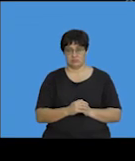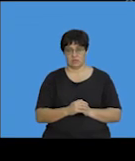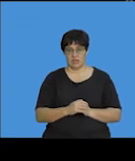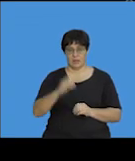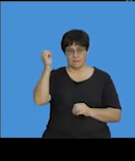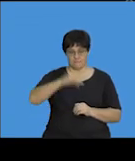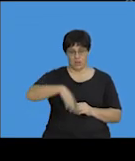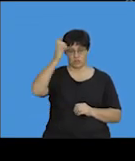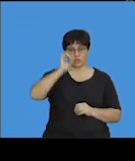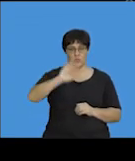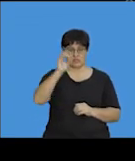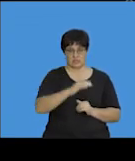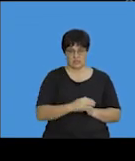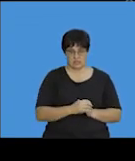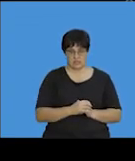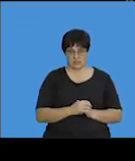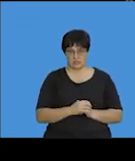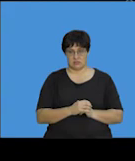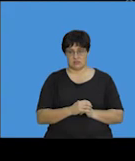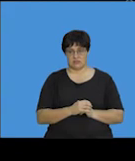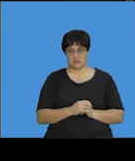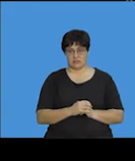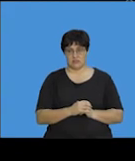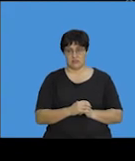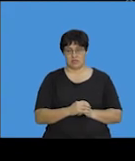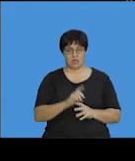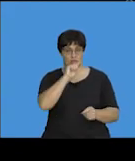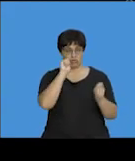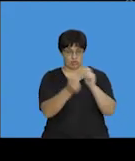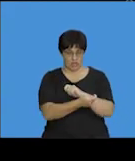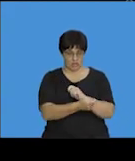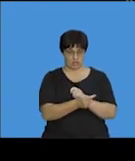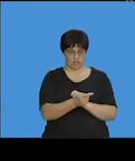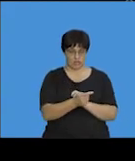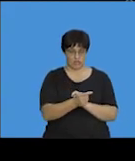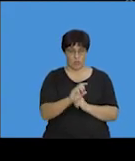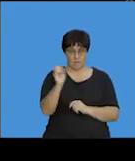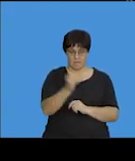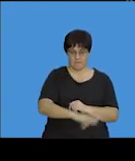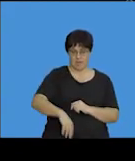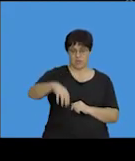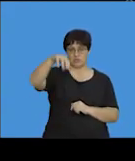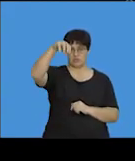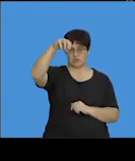increased, and it only bounces once. Now remember, we're going to get a change in velocity,